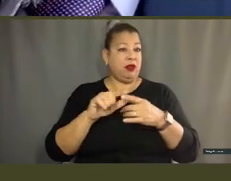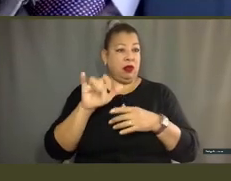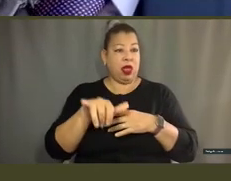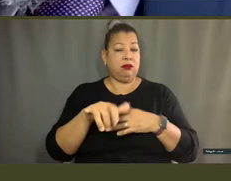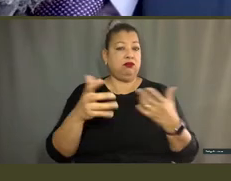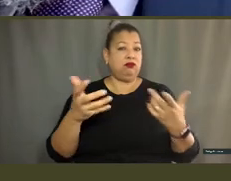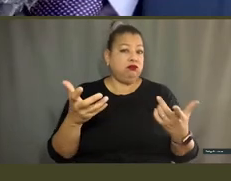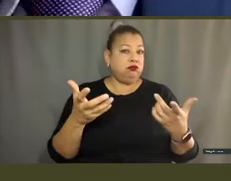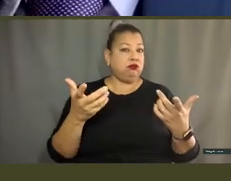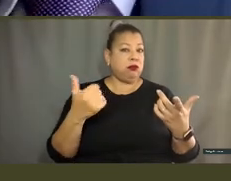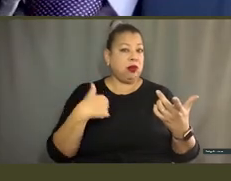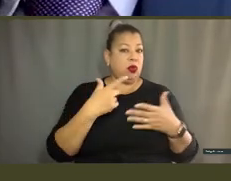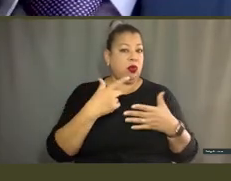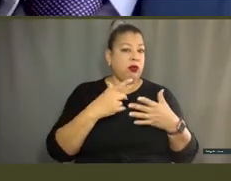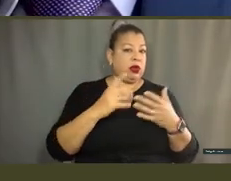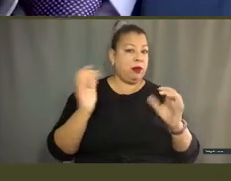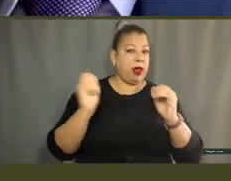linking disaster risk with...